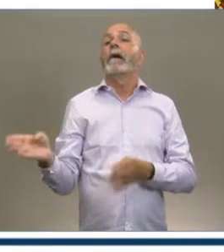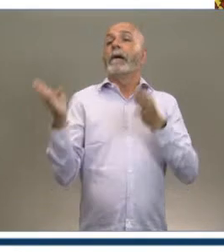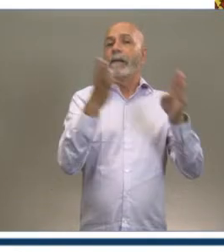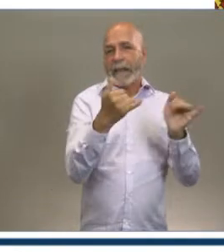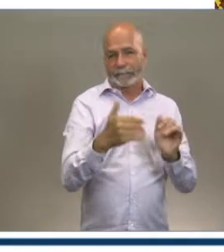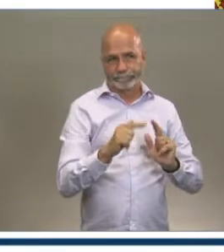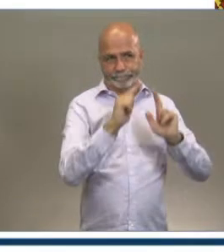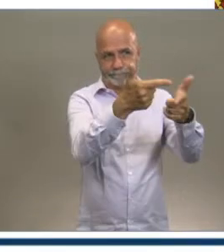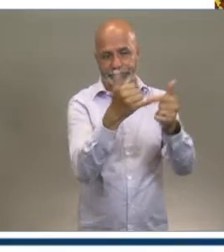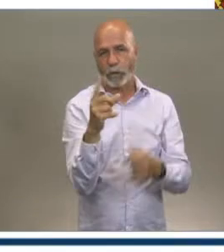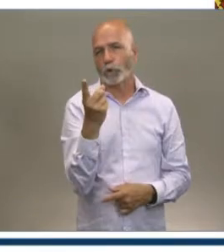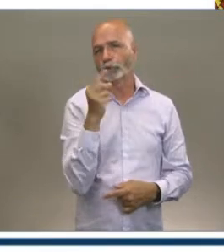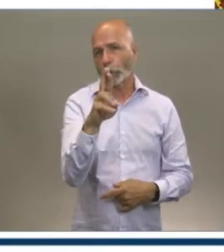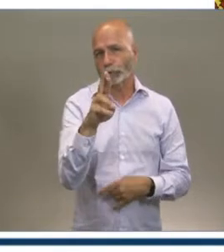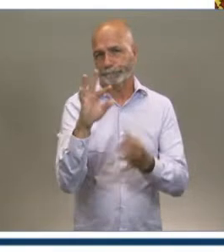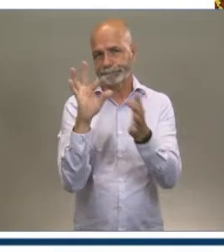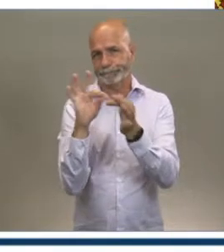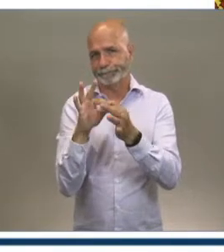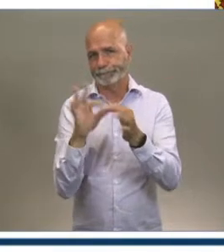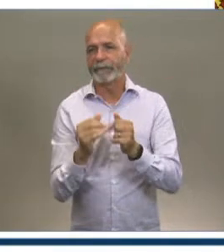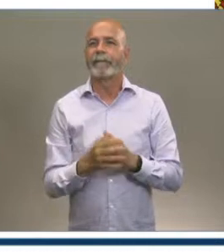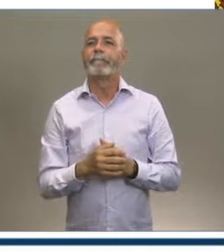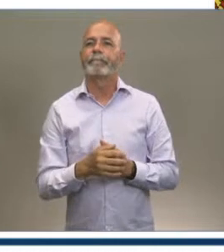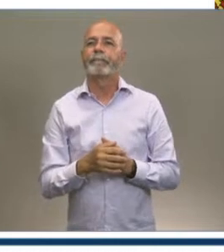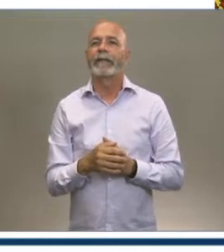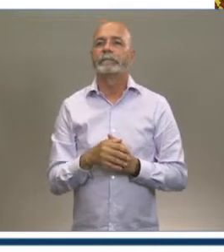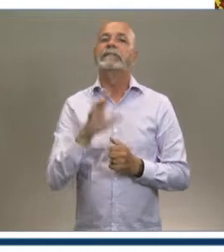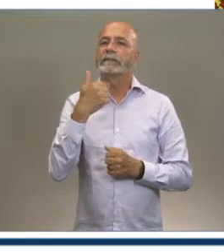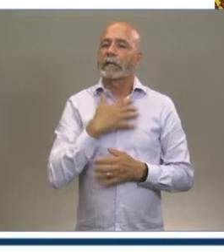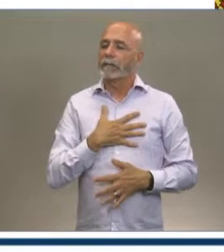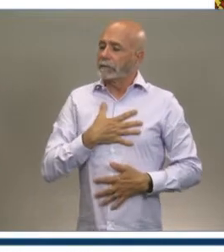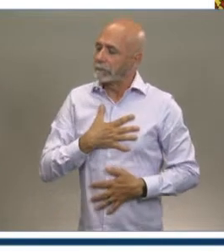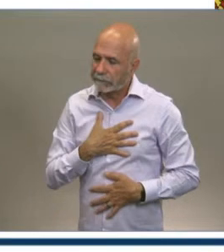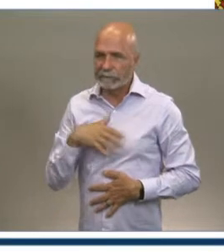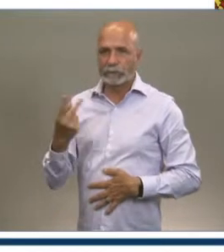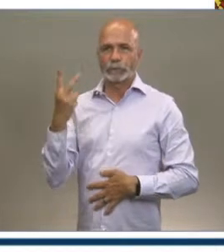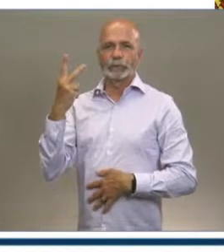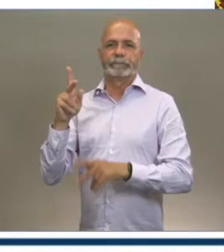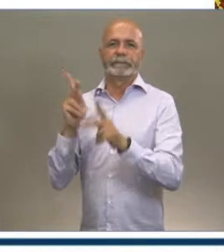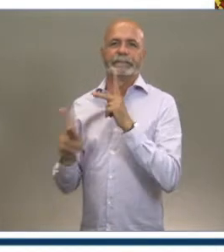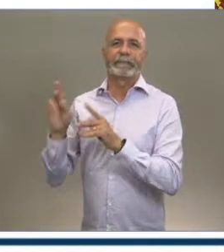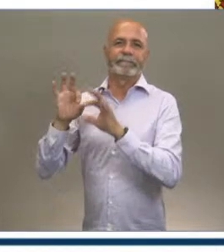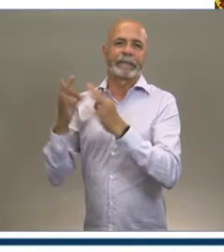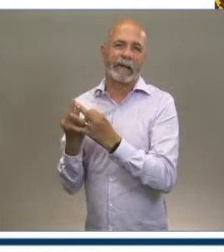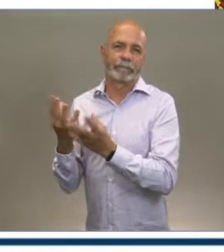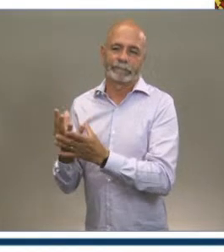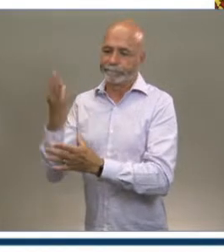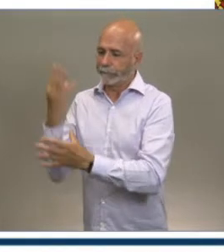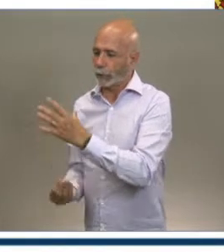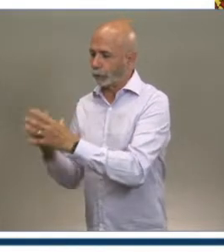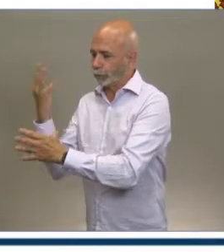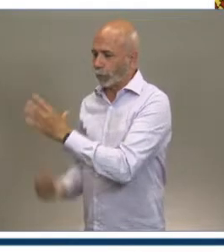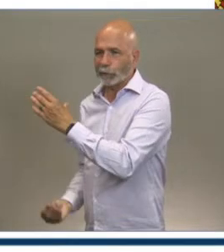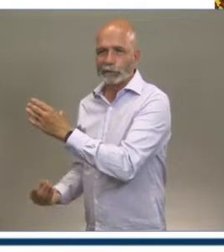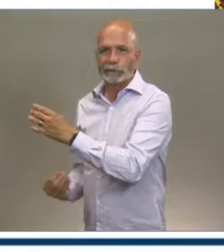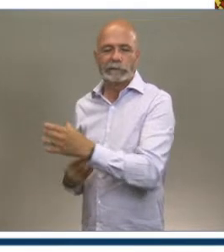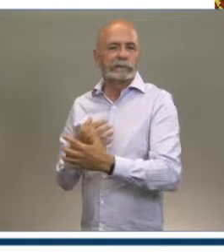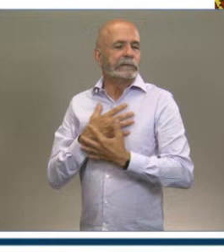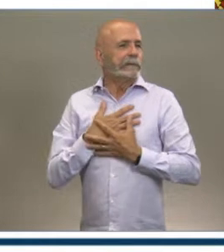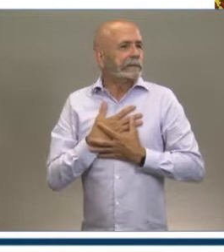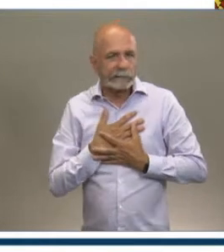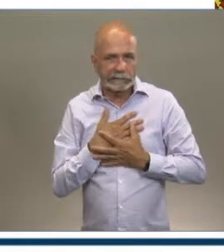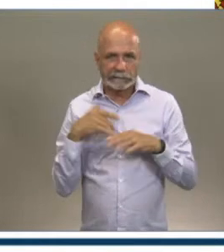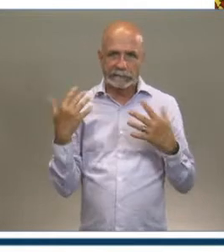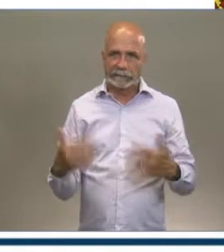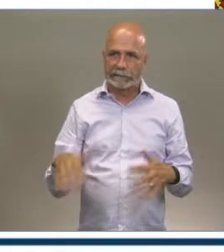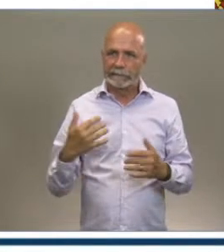good afternoon, everybody. I also want to send my condolences to the loved ones of the 2 people who have died. We have seen low